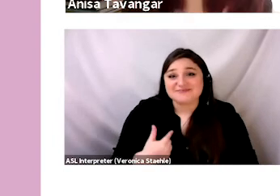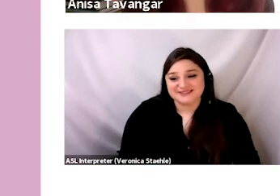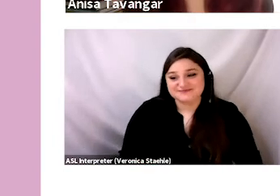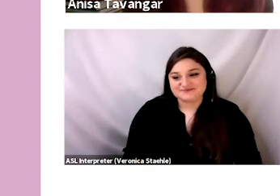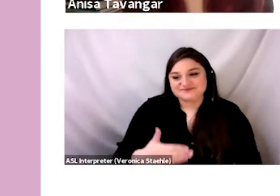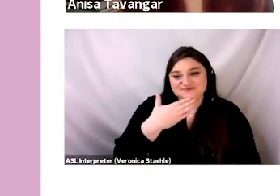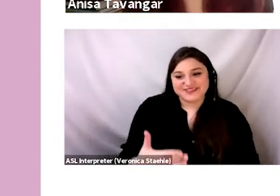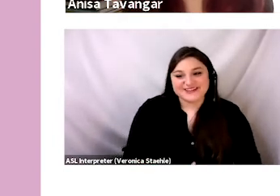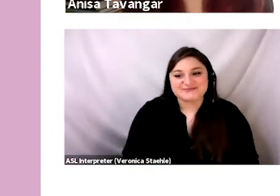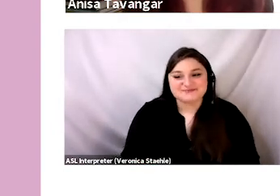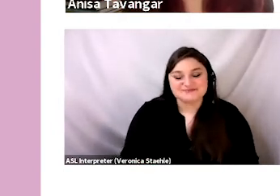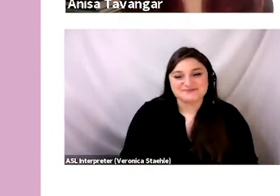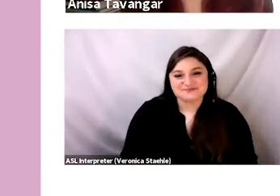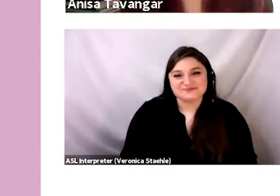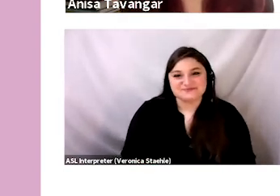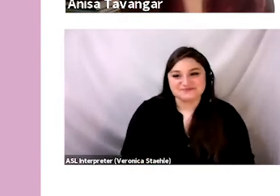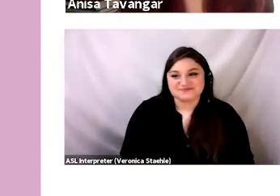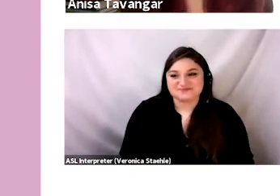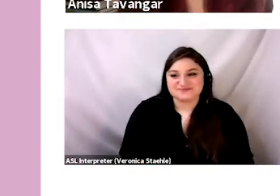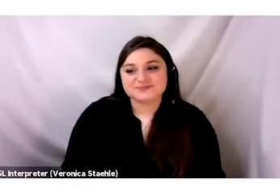thank you.